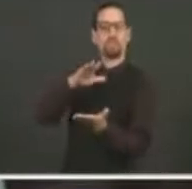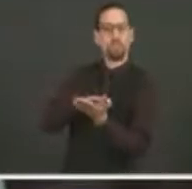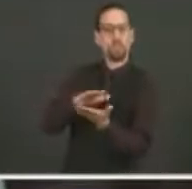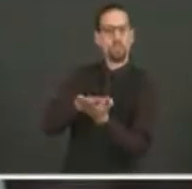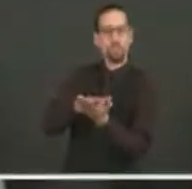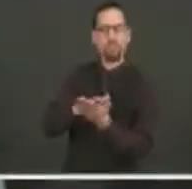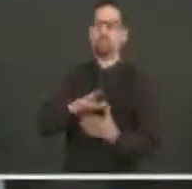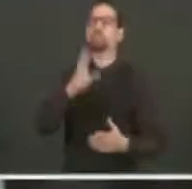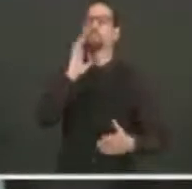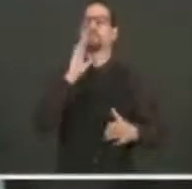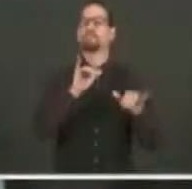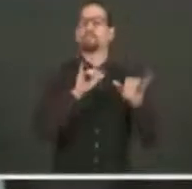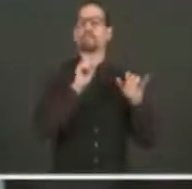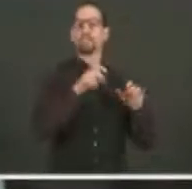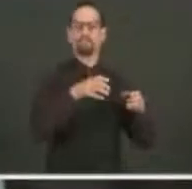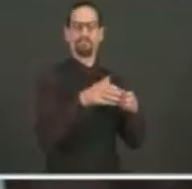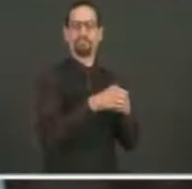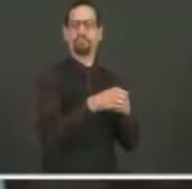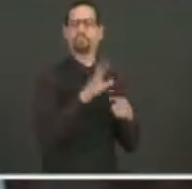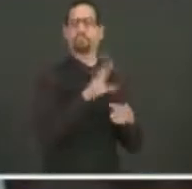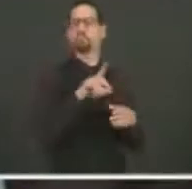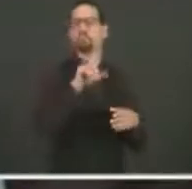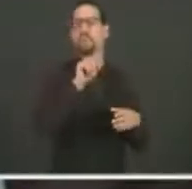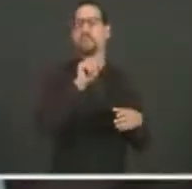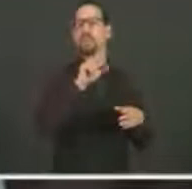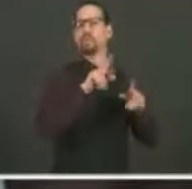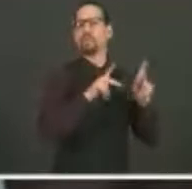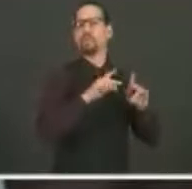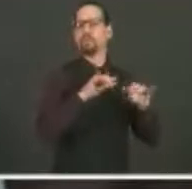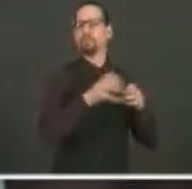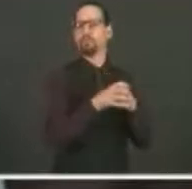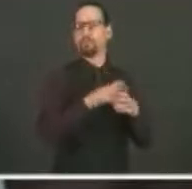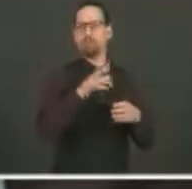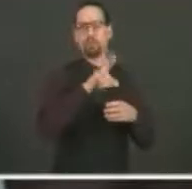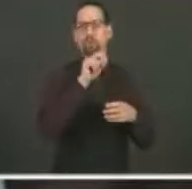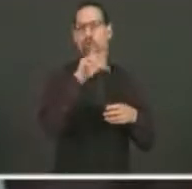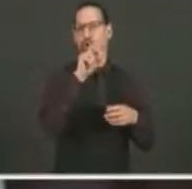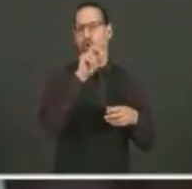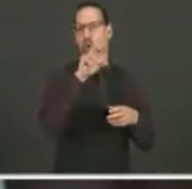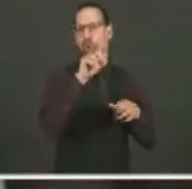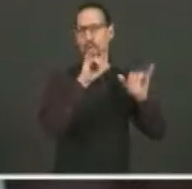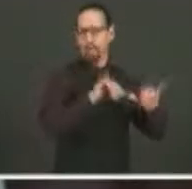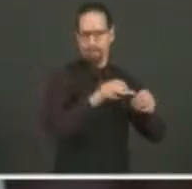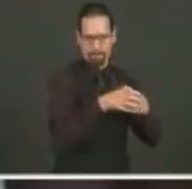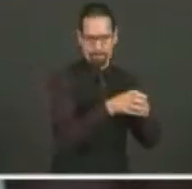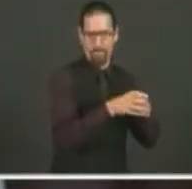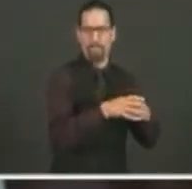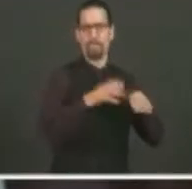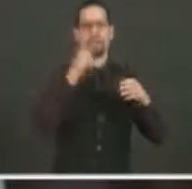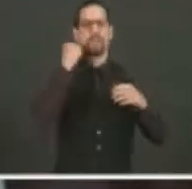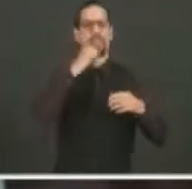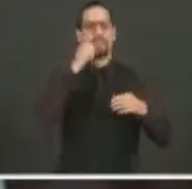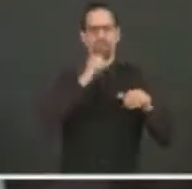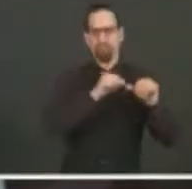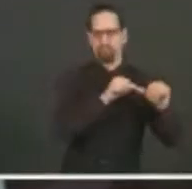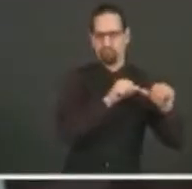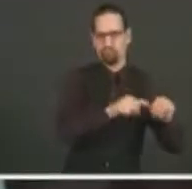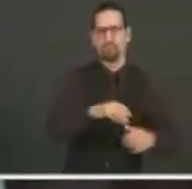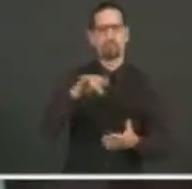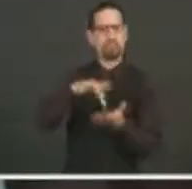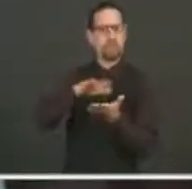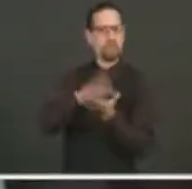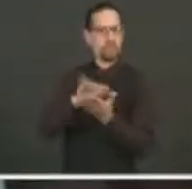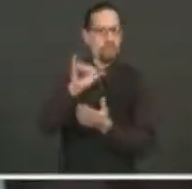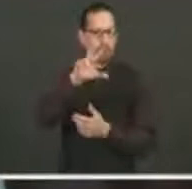please put on the screen the mock-up we have of an elementary and middle school. It's similar to what we're doing